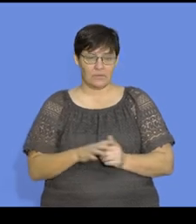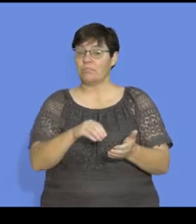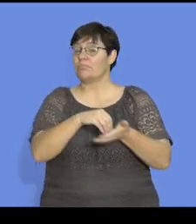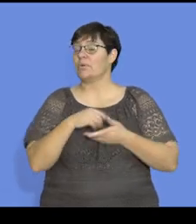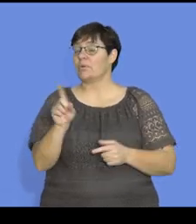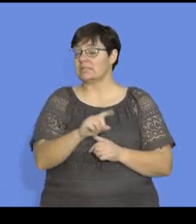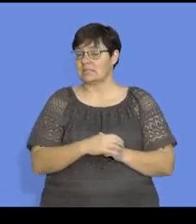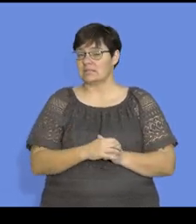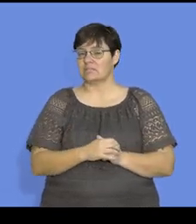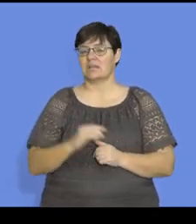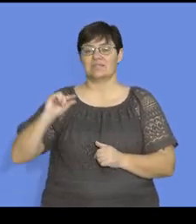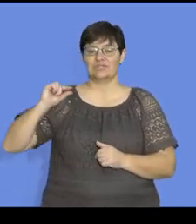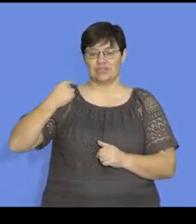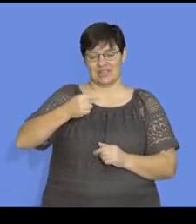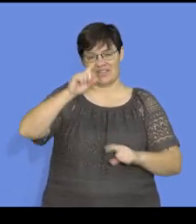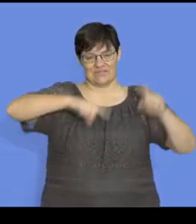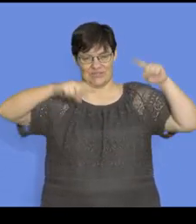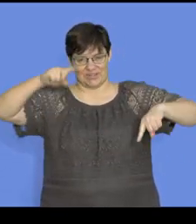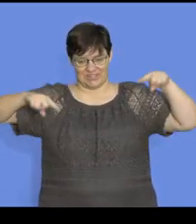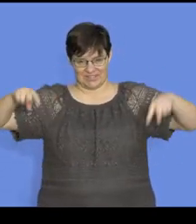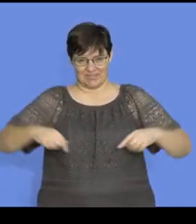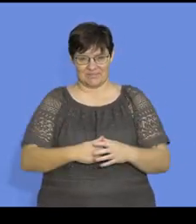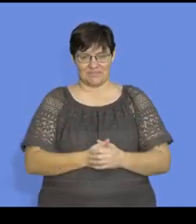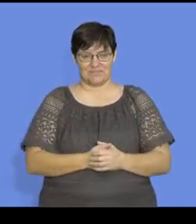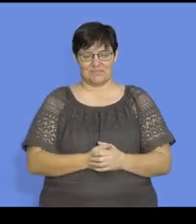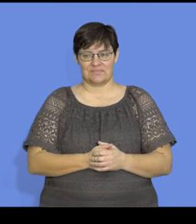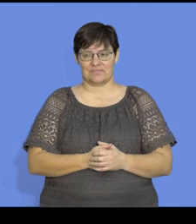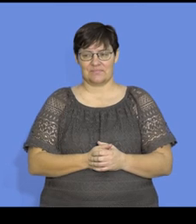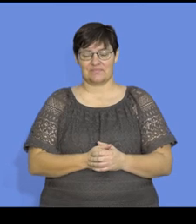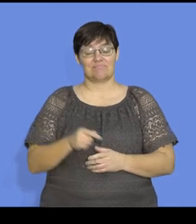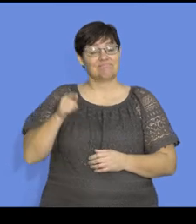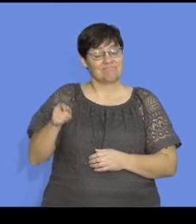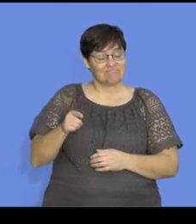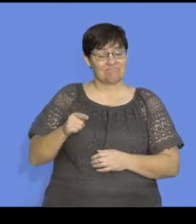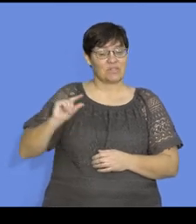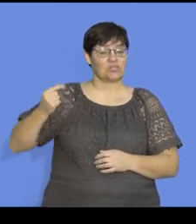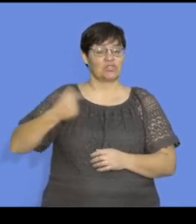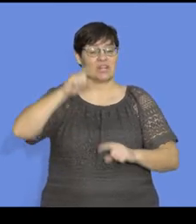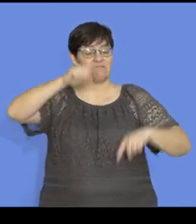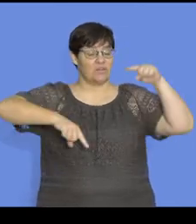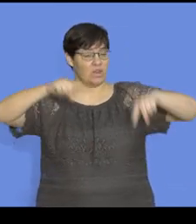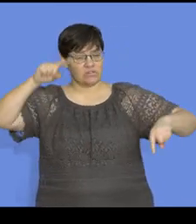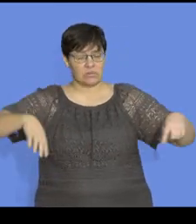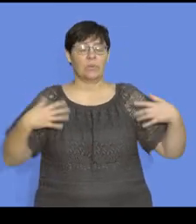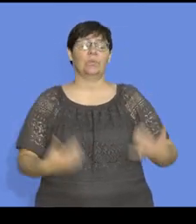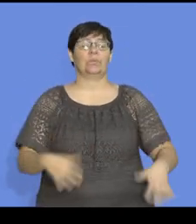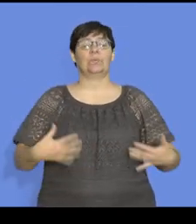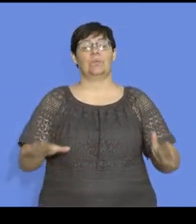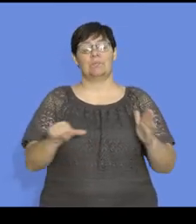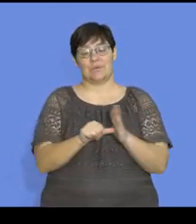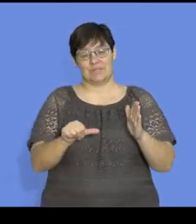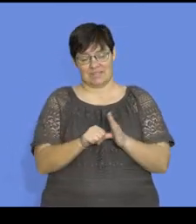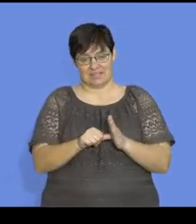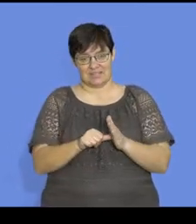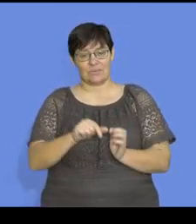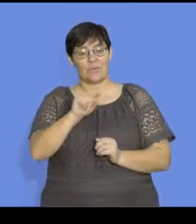about genetic variation. Right, and that genetic variation is so important when it gives